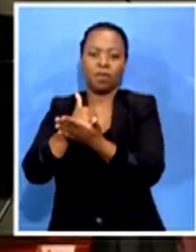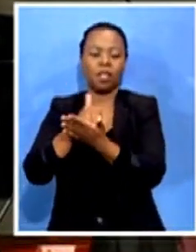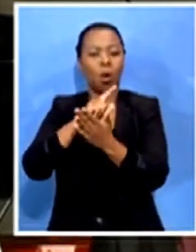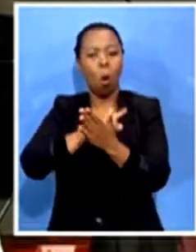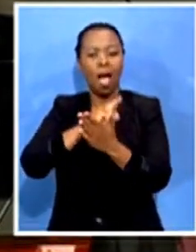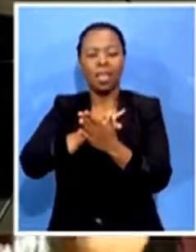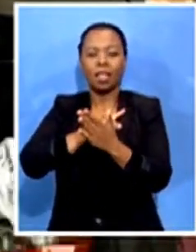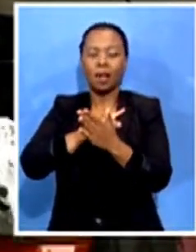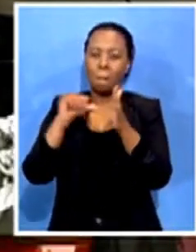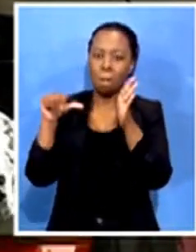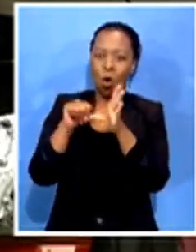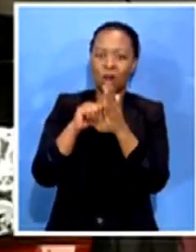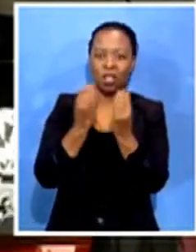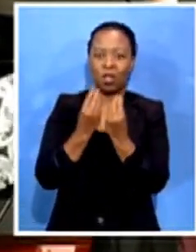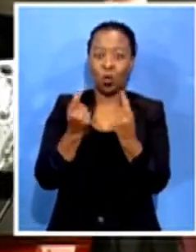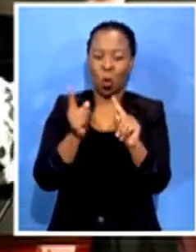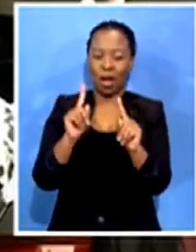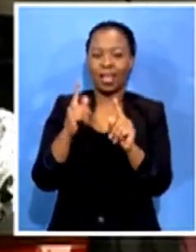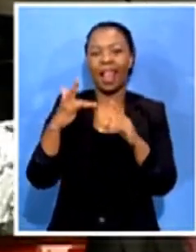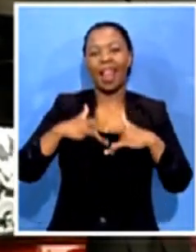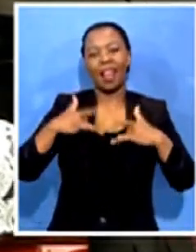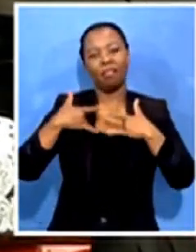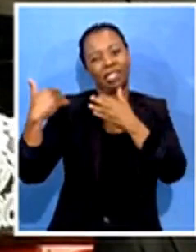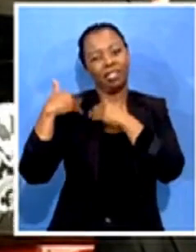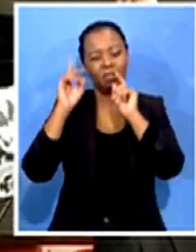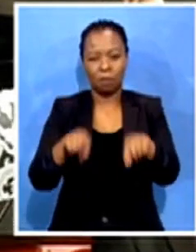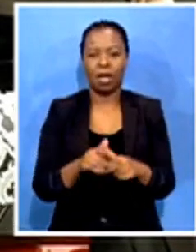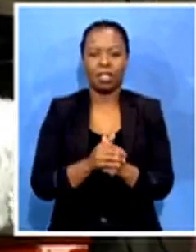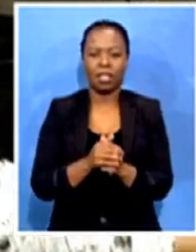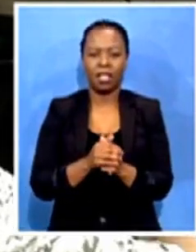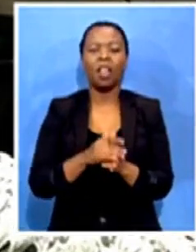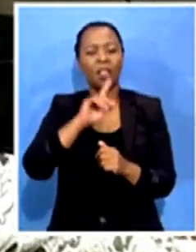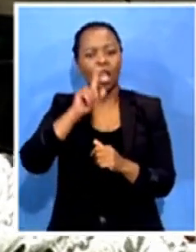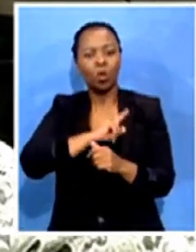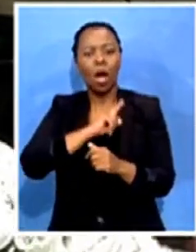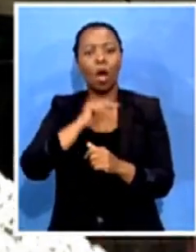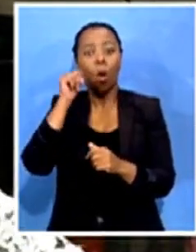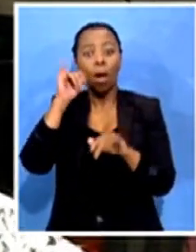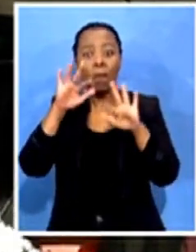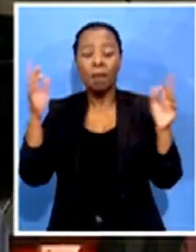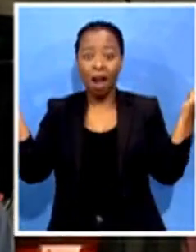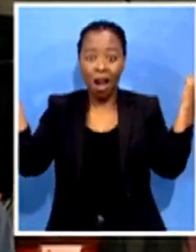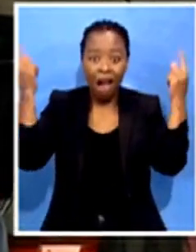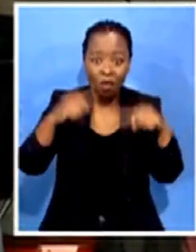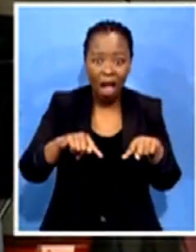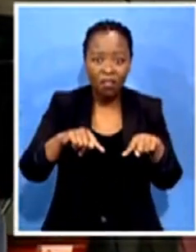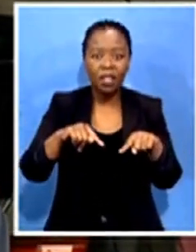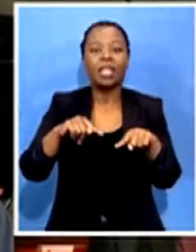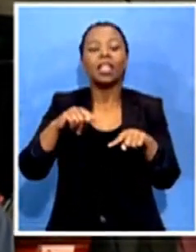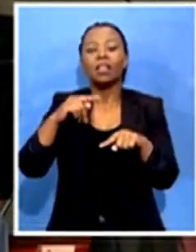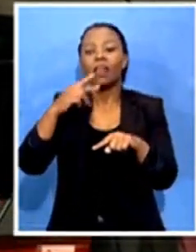arrive here, that's why sometimes they have to keep them in the fever tents. Their immediate worry is